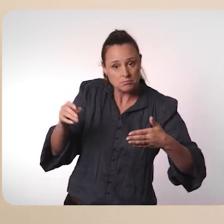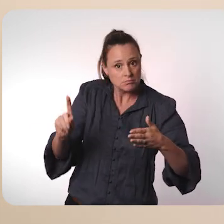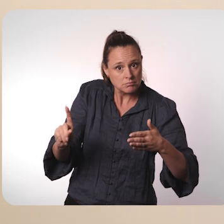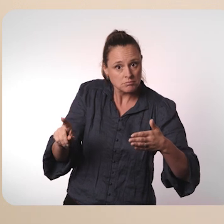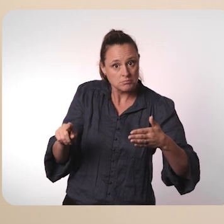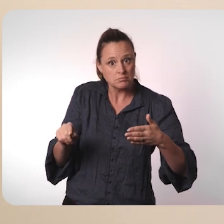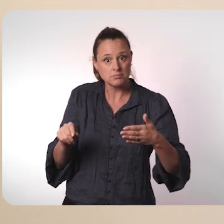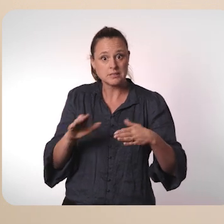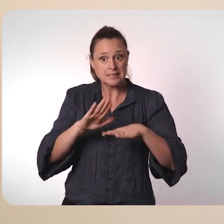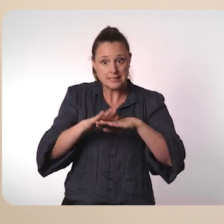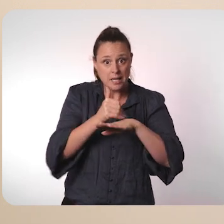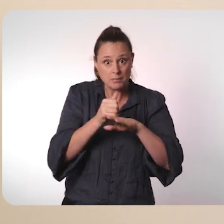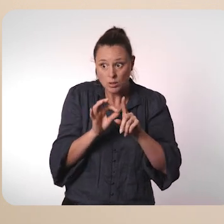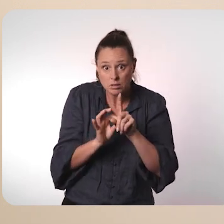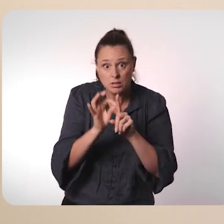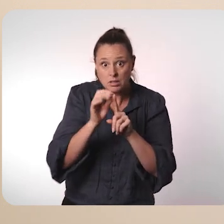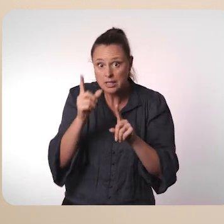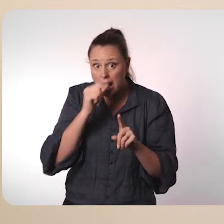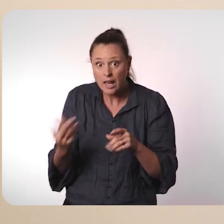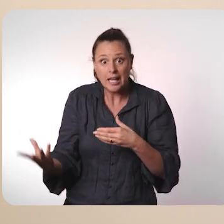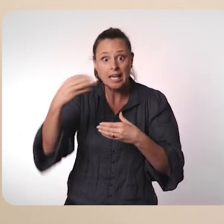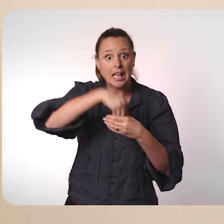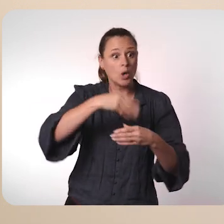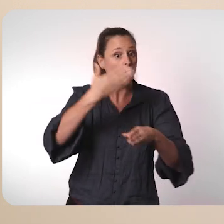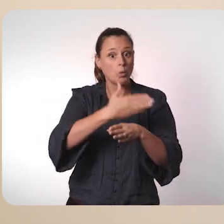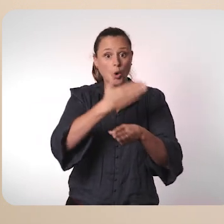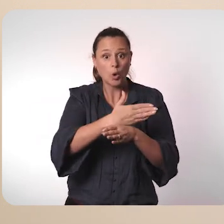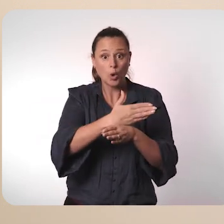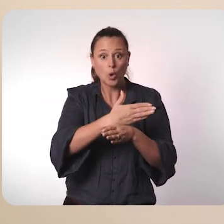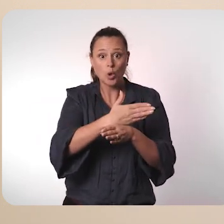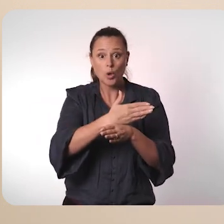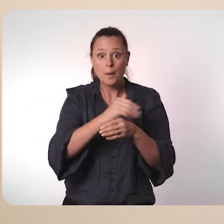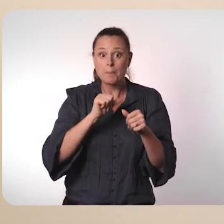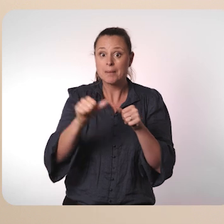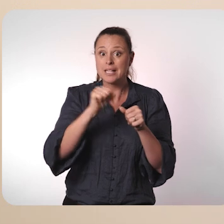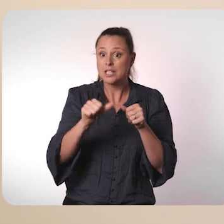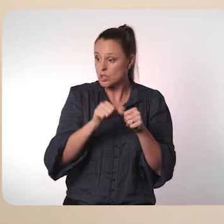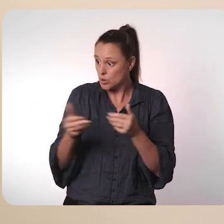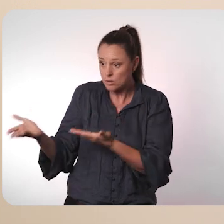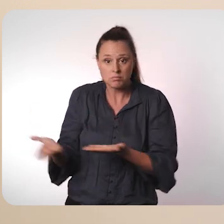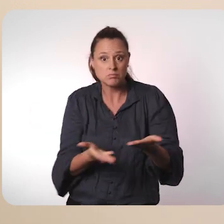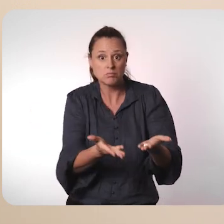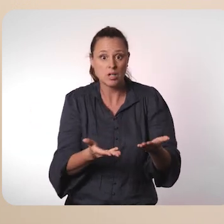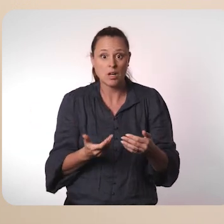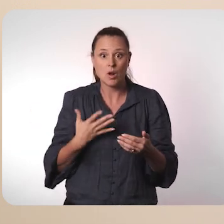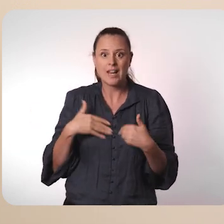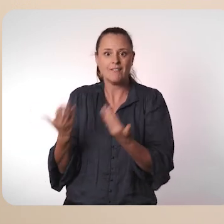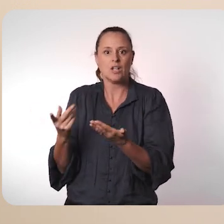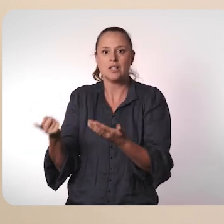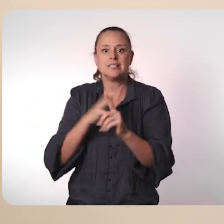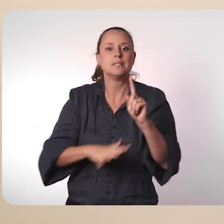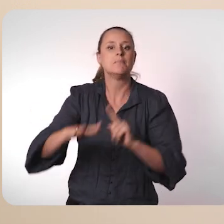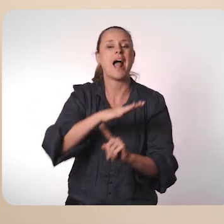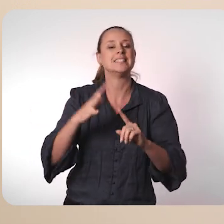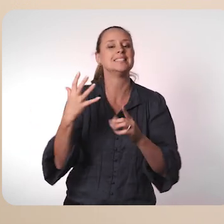allowing women and girls with disabilities to work at their best, because we're creating a space where they are